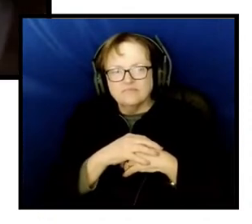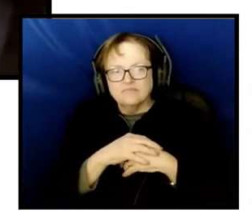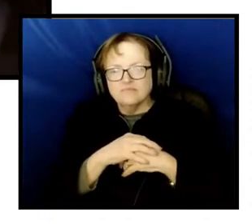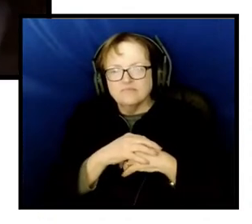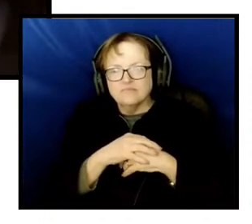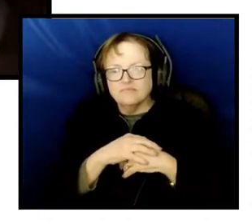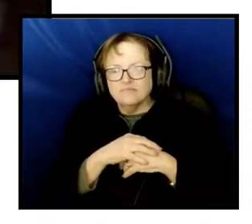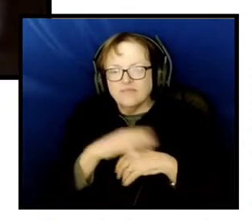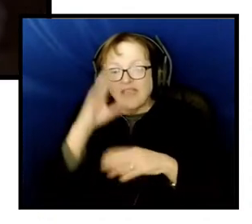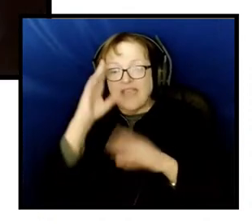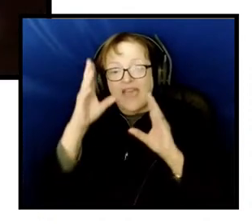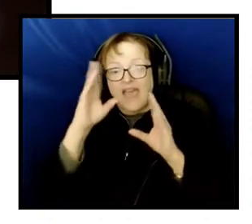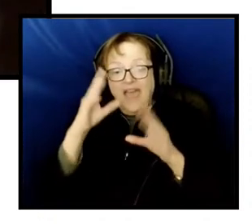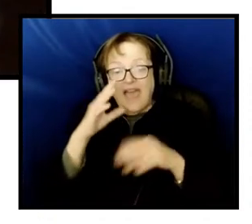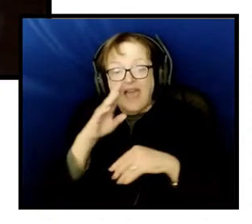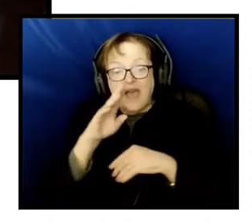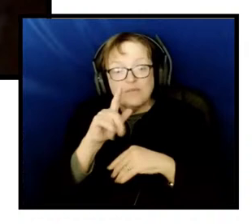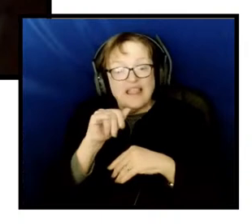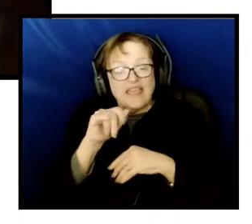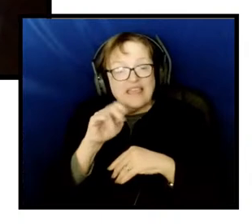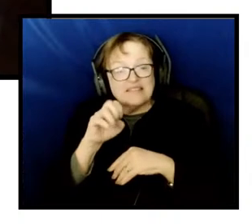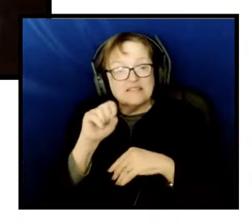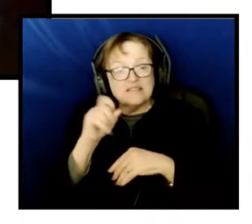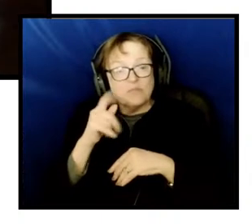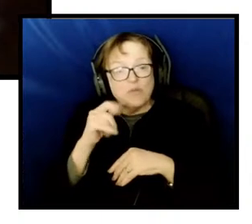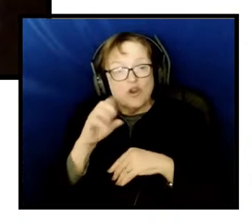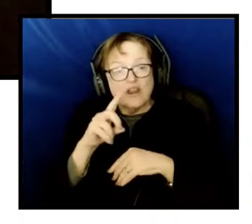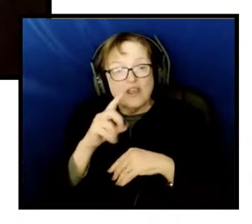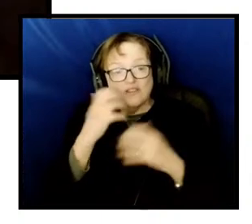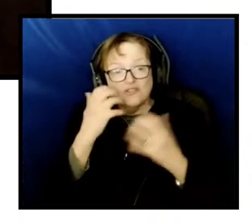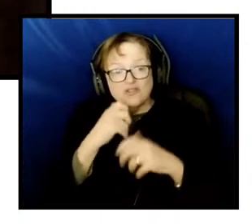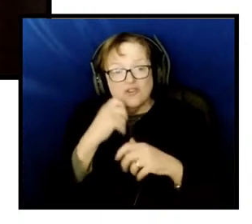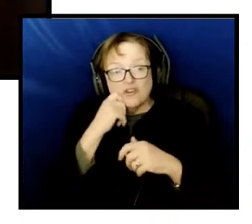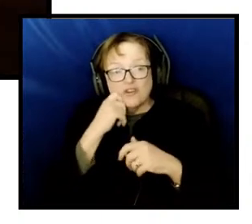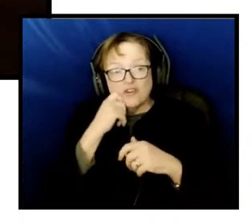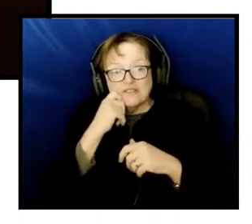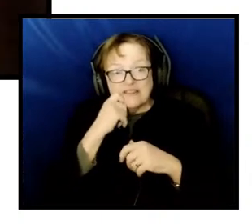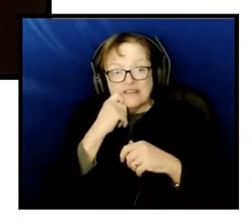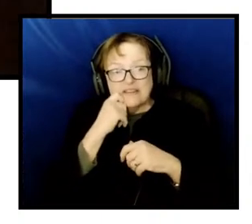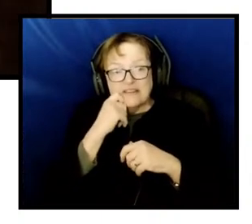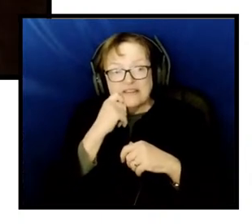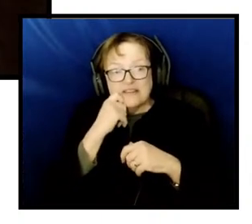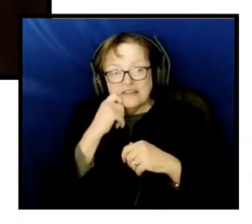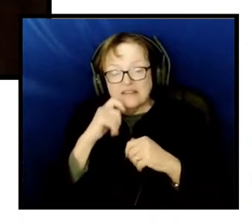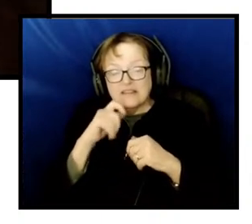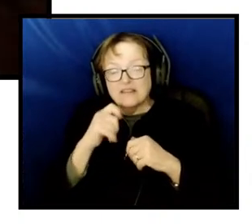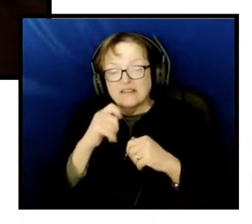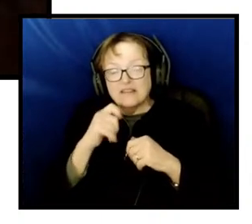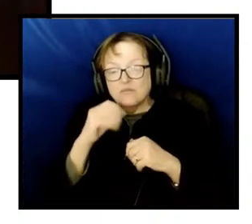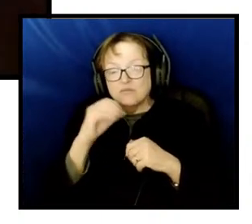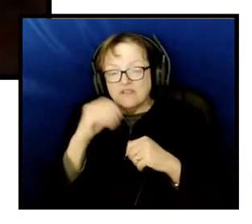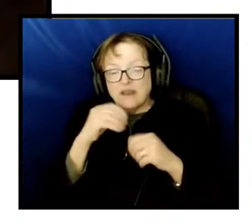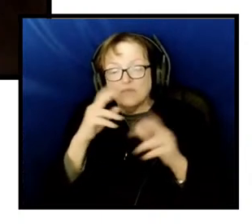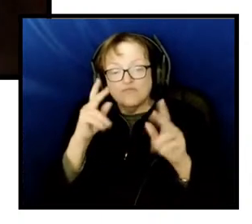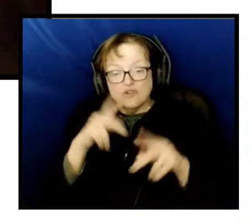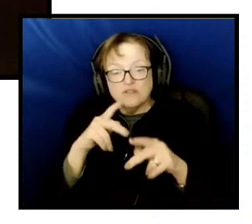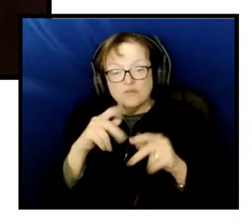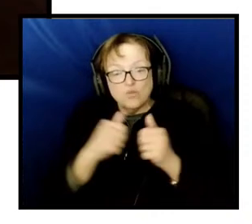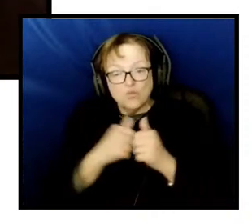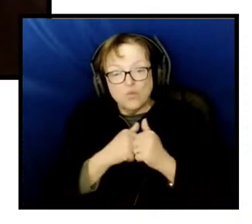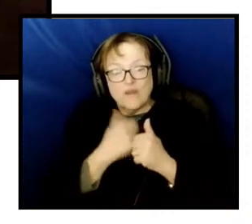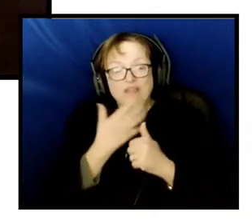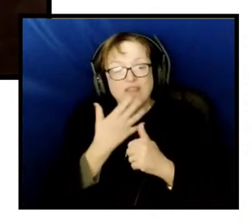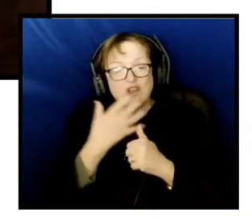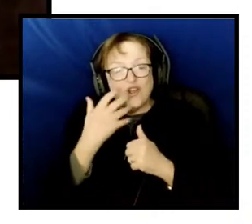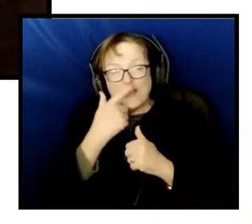Hi, everyone. My name is Blaise Sparta. I am a dark-skinned, femme-presenting person with curly red